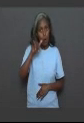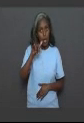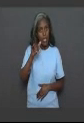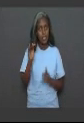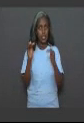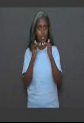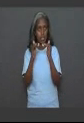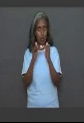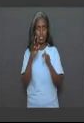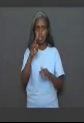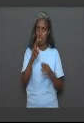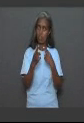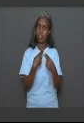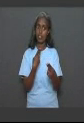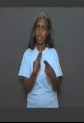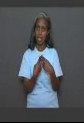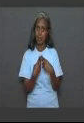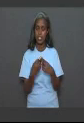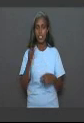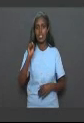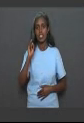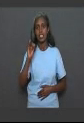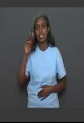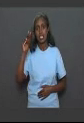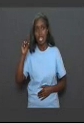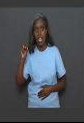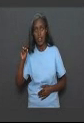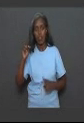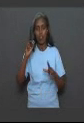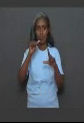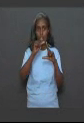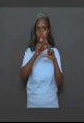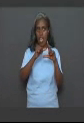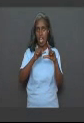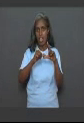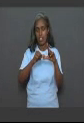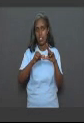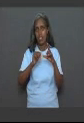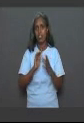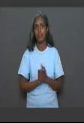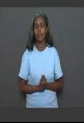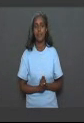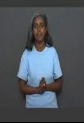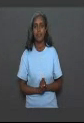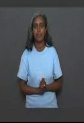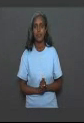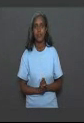Y equals r times the sine of the angle.